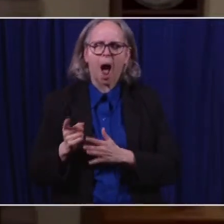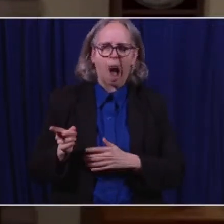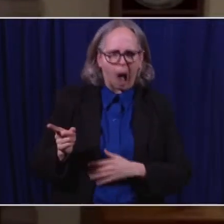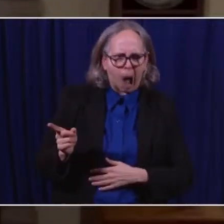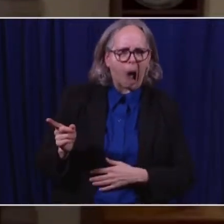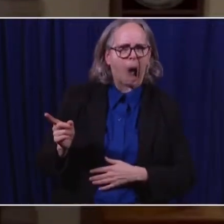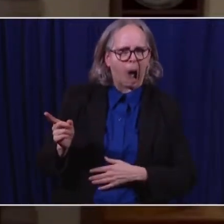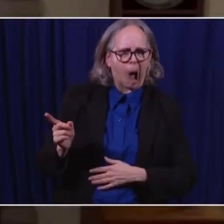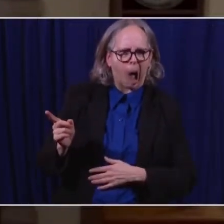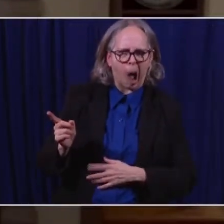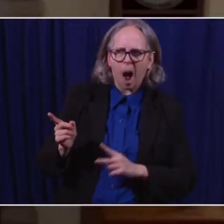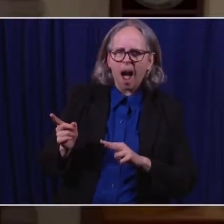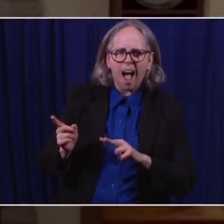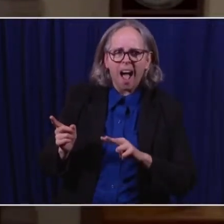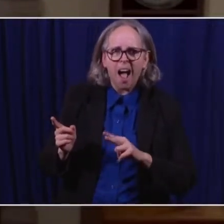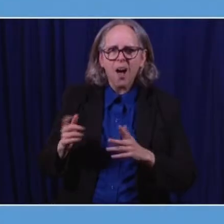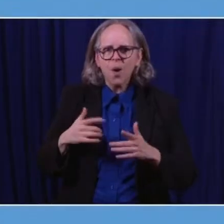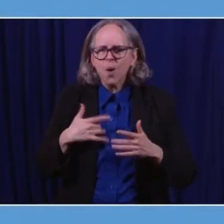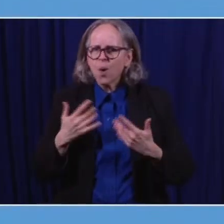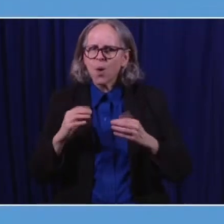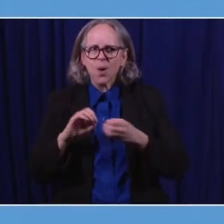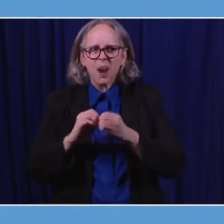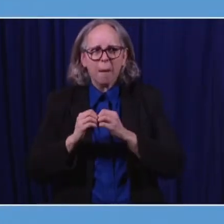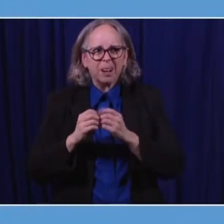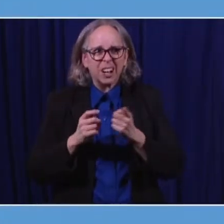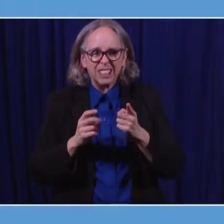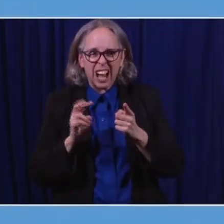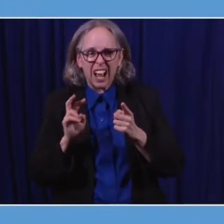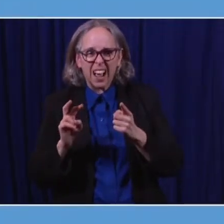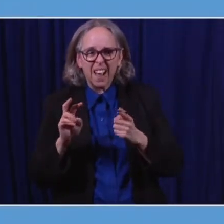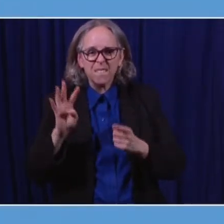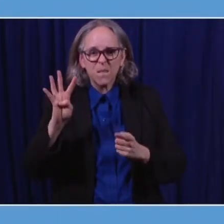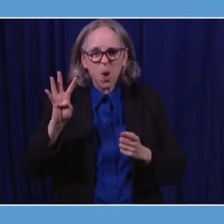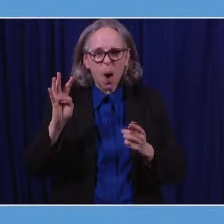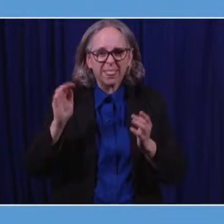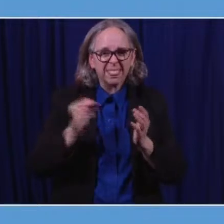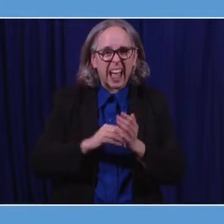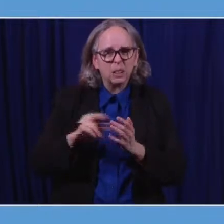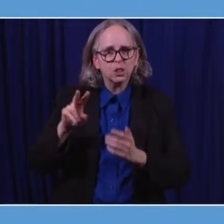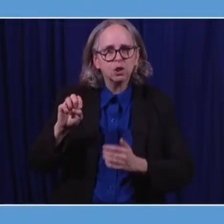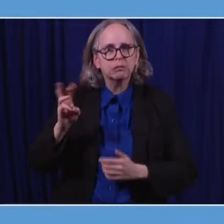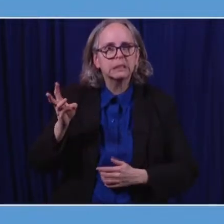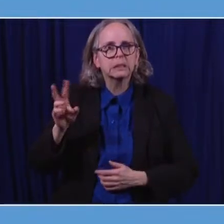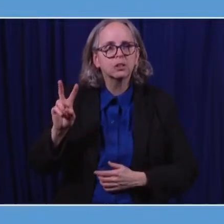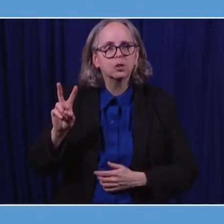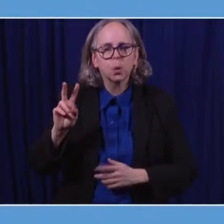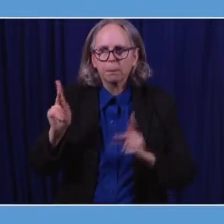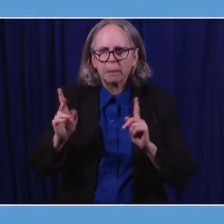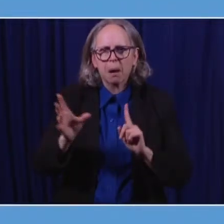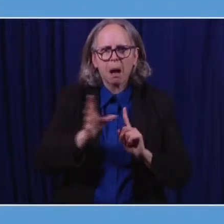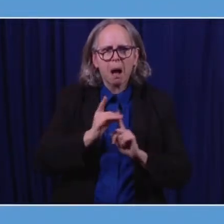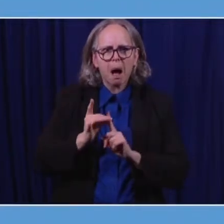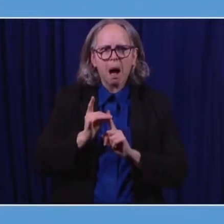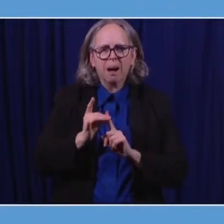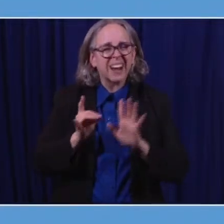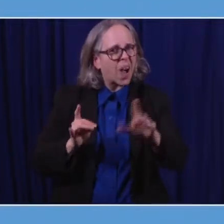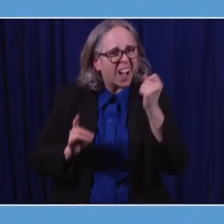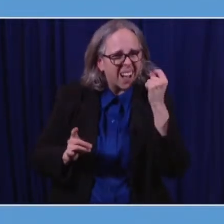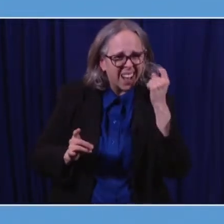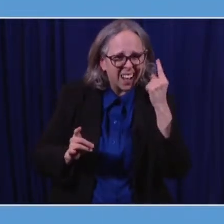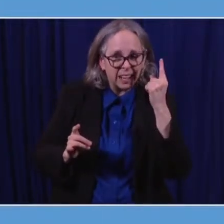it. We'll start with our cases. 42, 62, we've seen these cases come down. Now that's still a very high